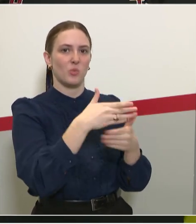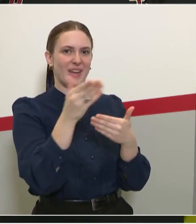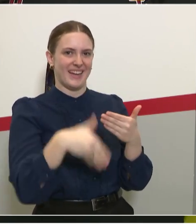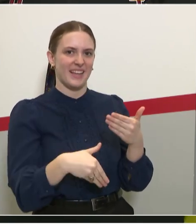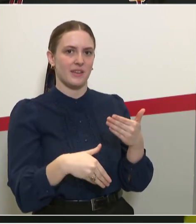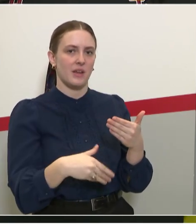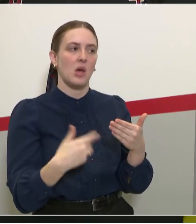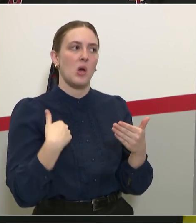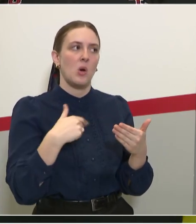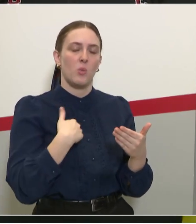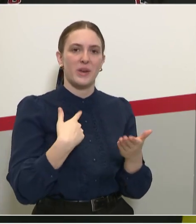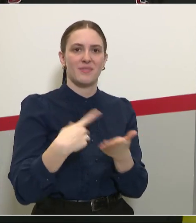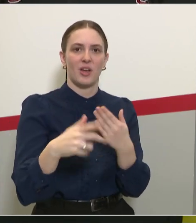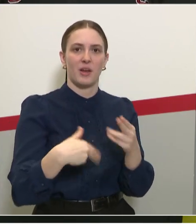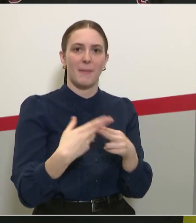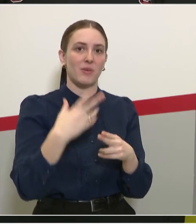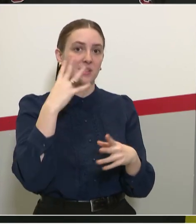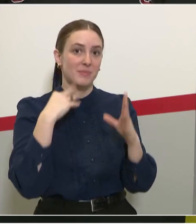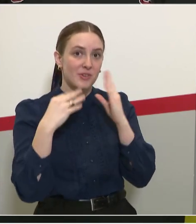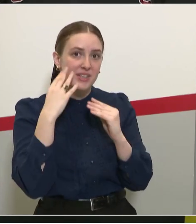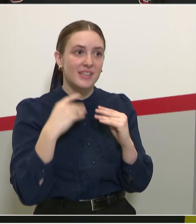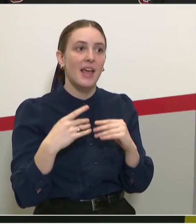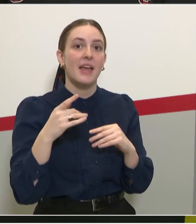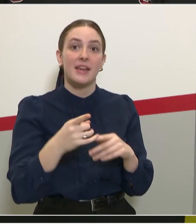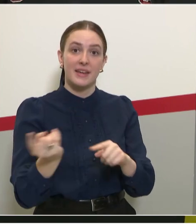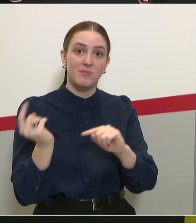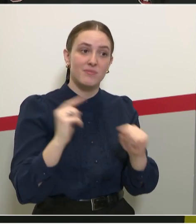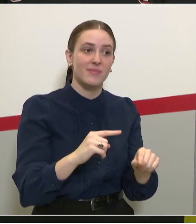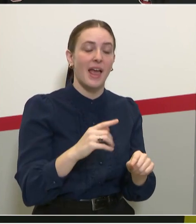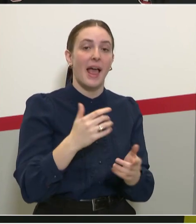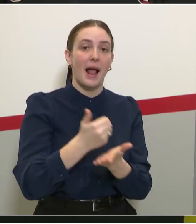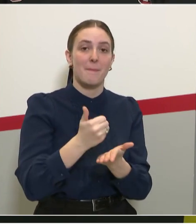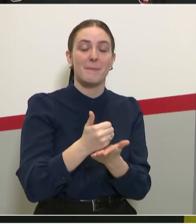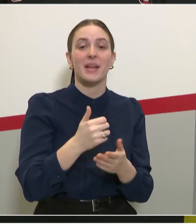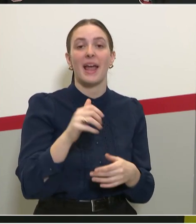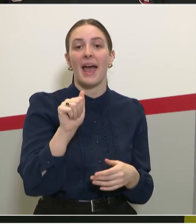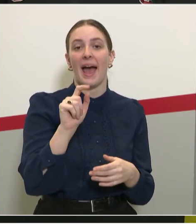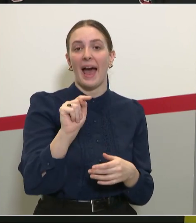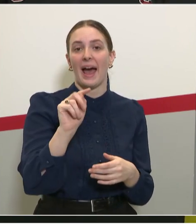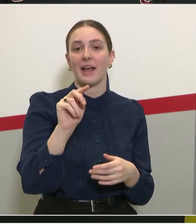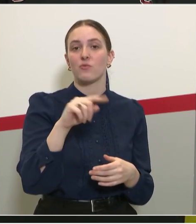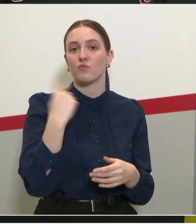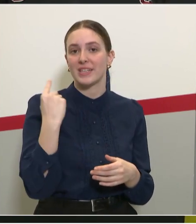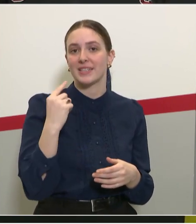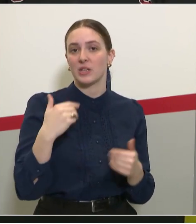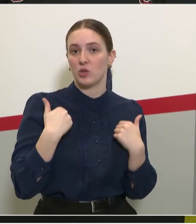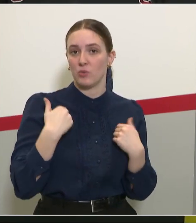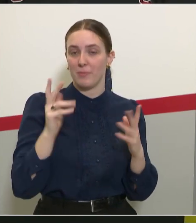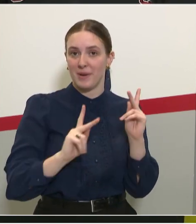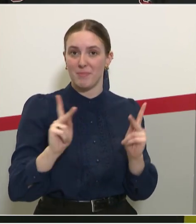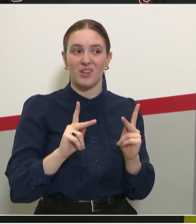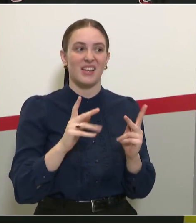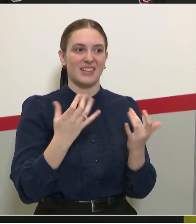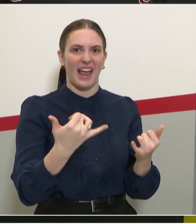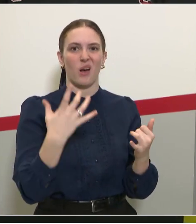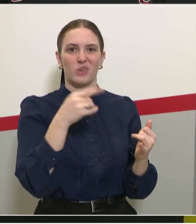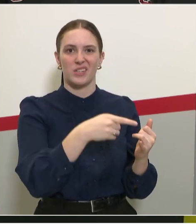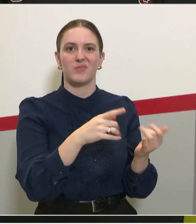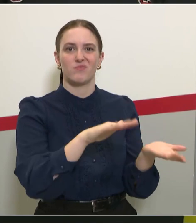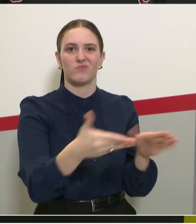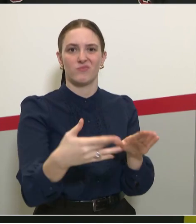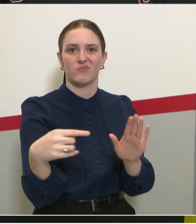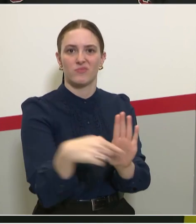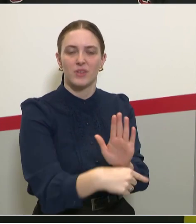he's here, you know, helping people at risk youth. Any thoughts on that? Any update to the investigation? I can't provide any